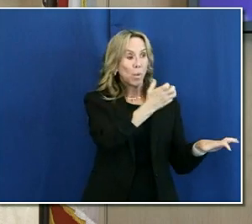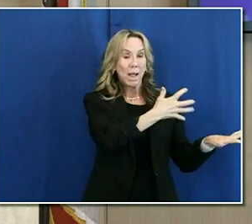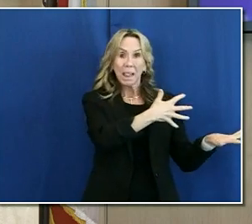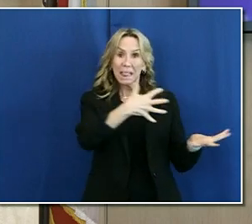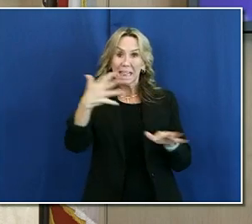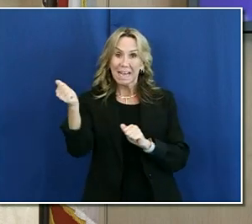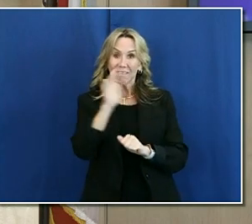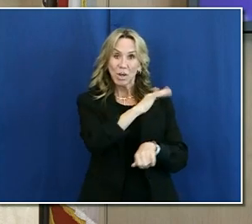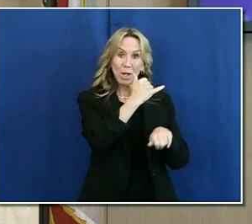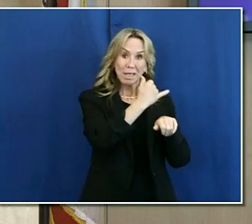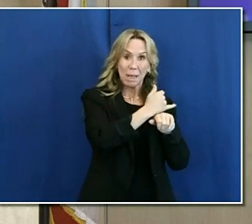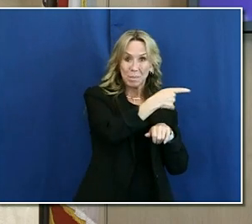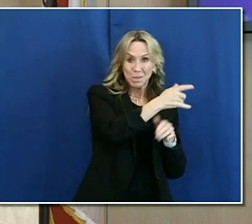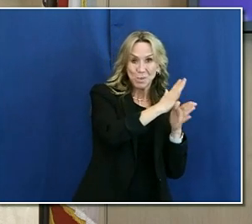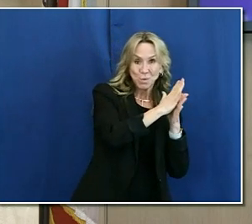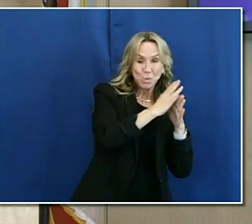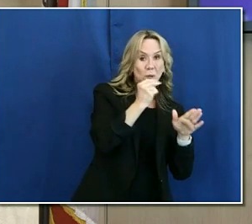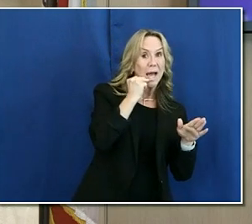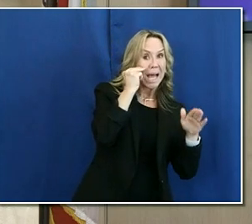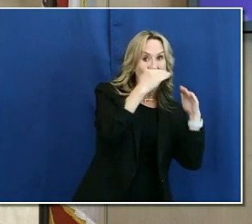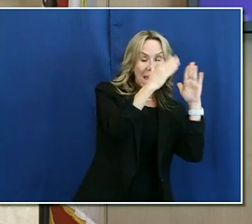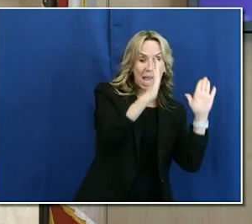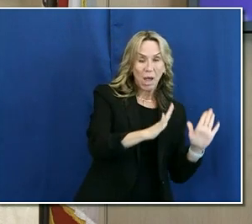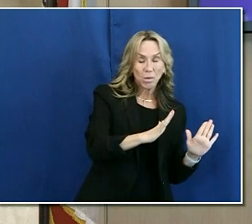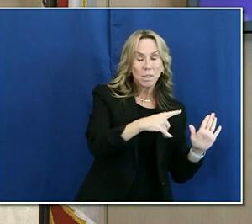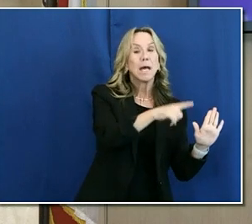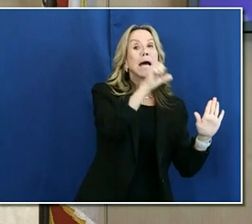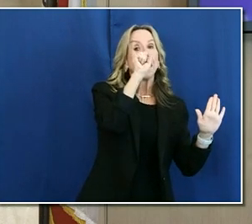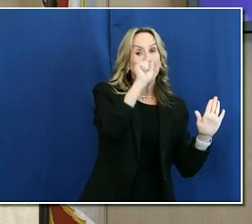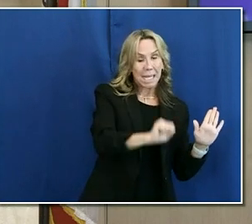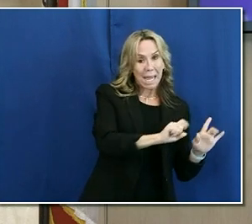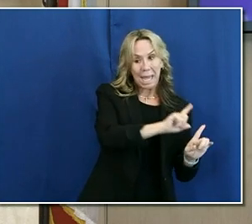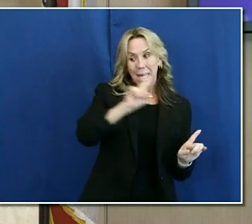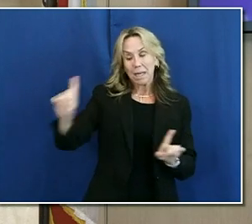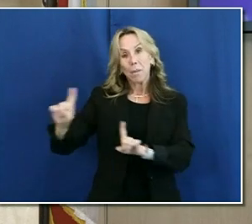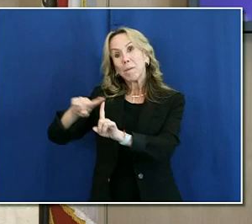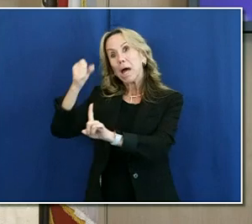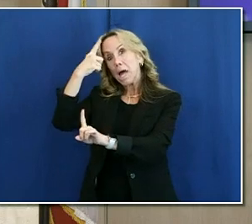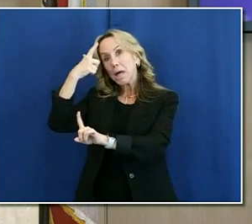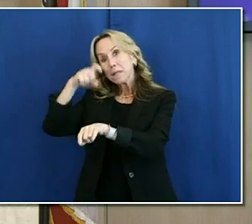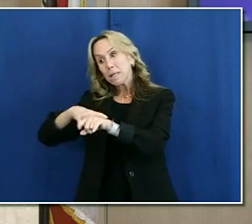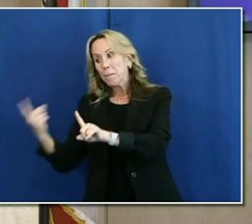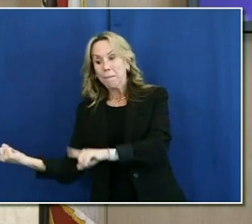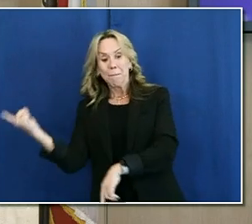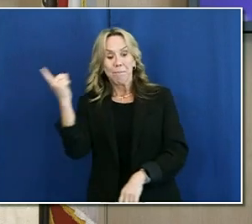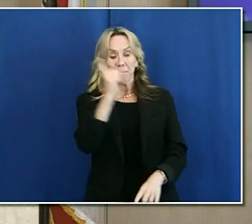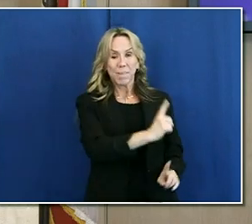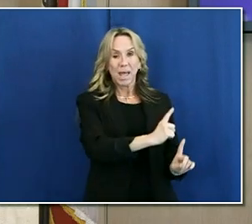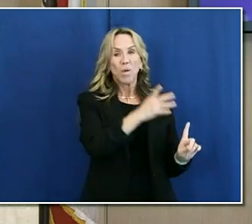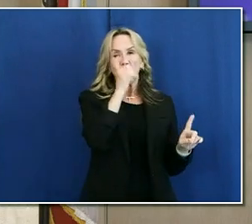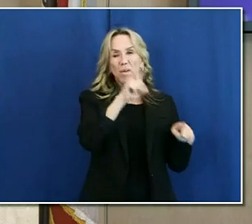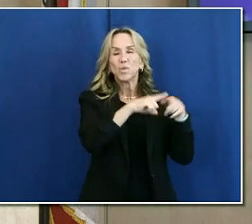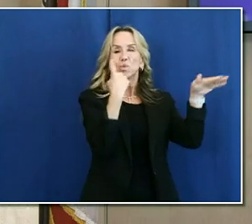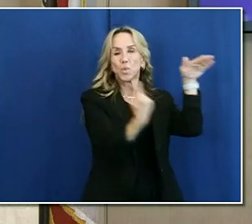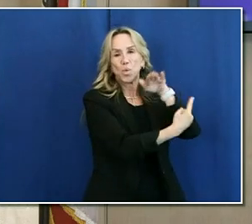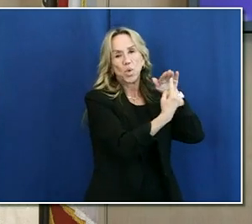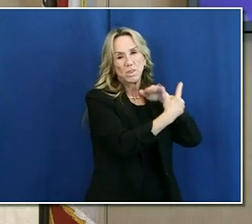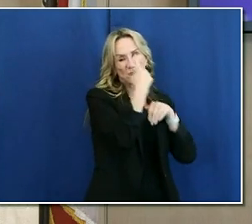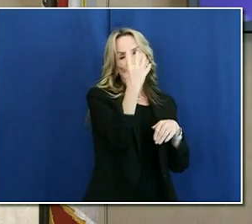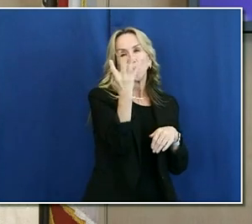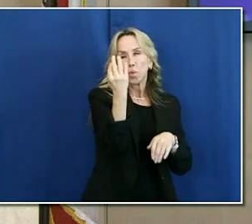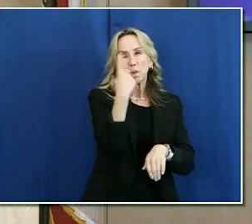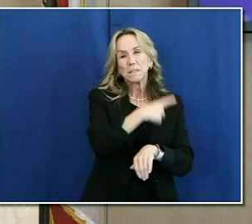so. However, if they return at a later time, they will be required to quarantine for a 14-day period. In terms